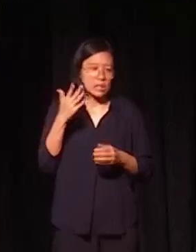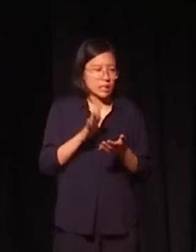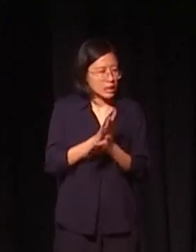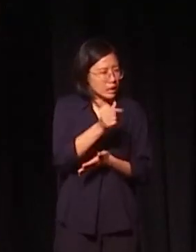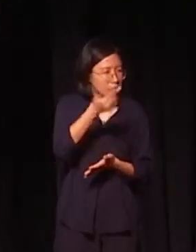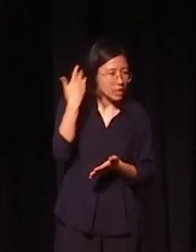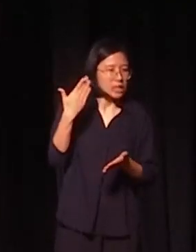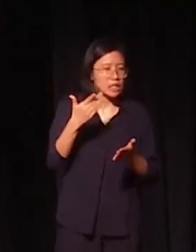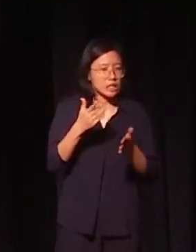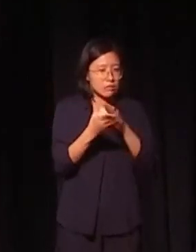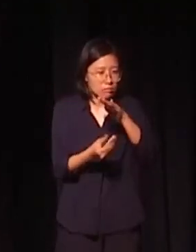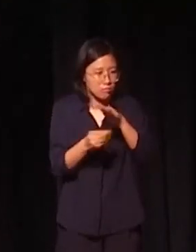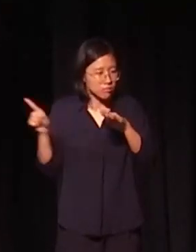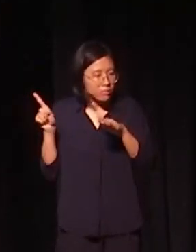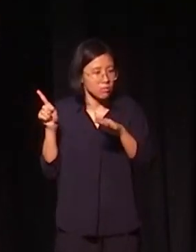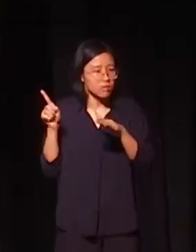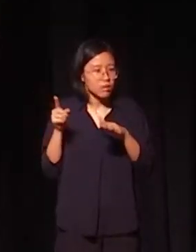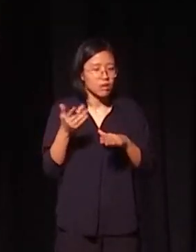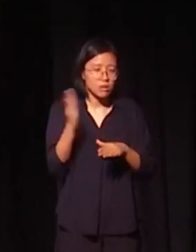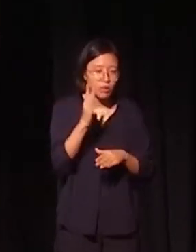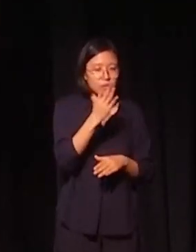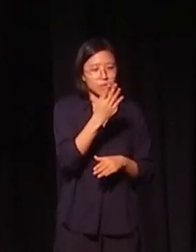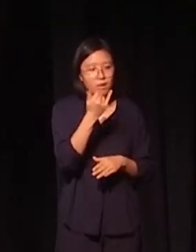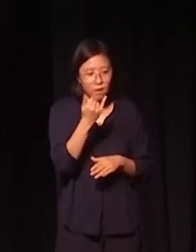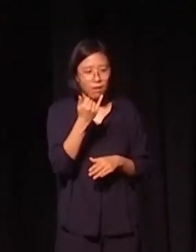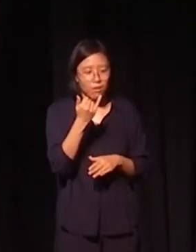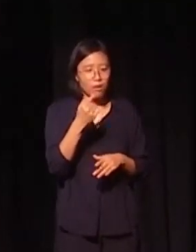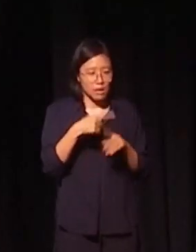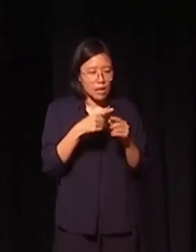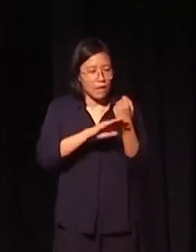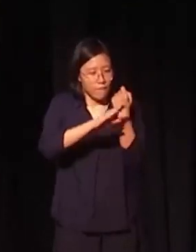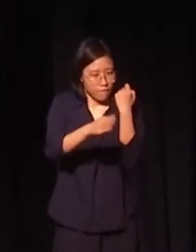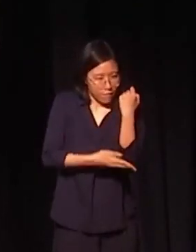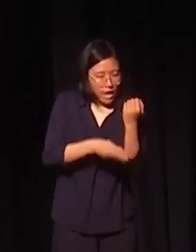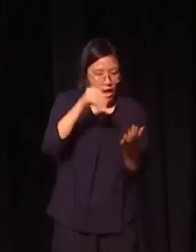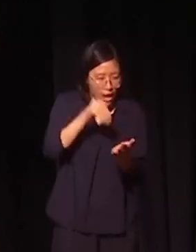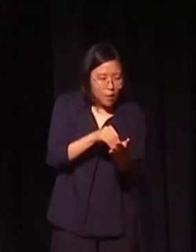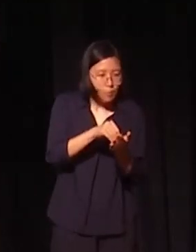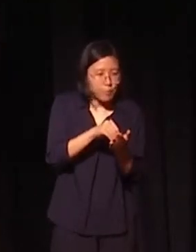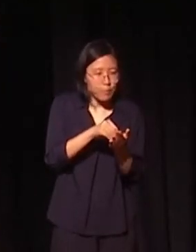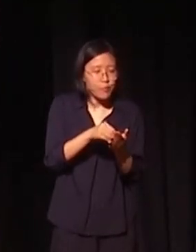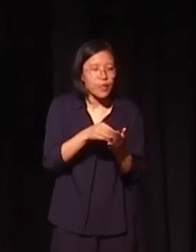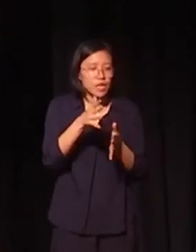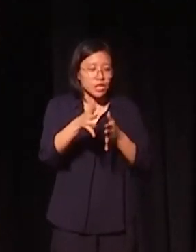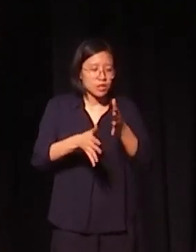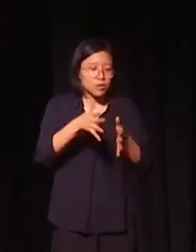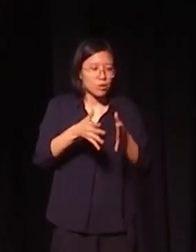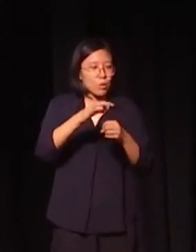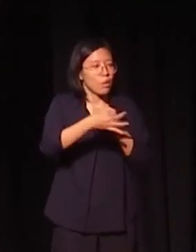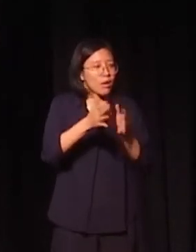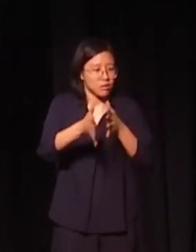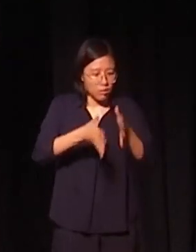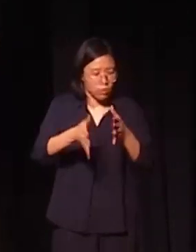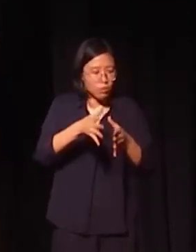was almost 10 years ago now, actually. 46 countries had legally recognised their national sign language of that